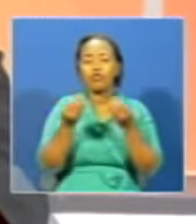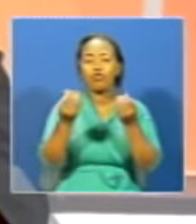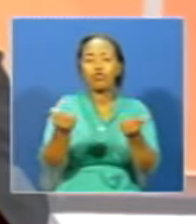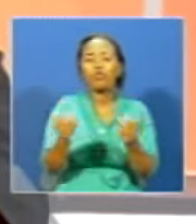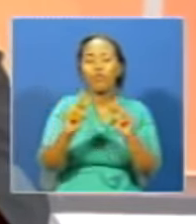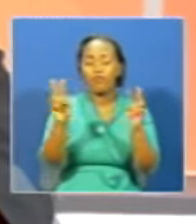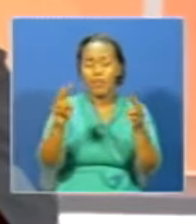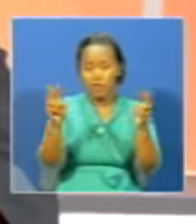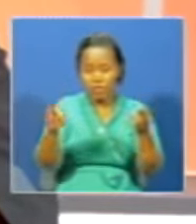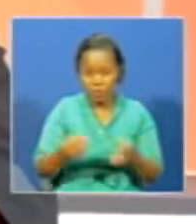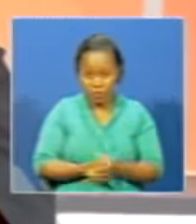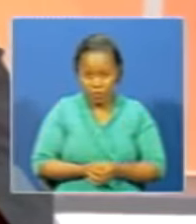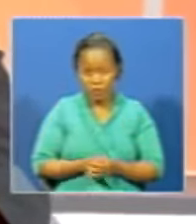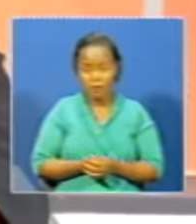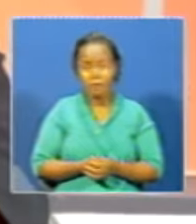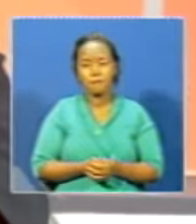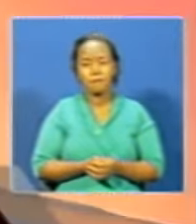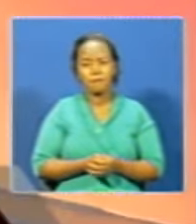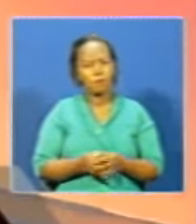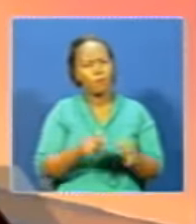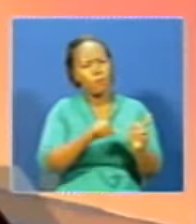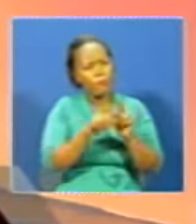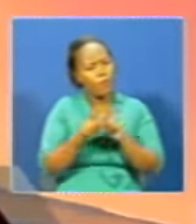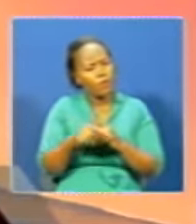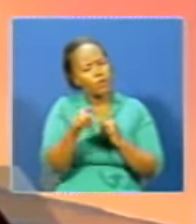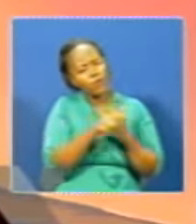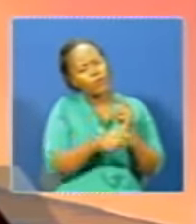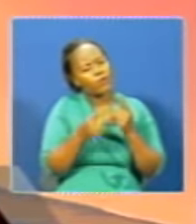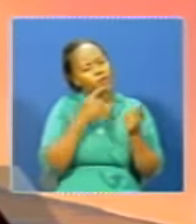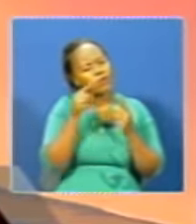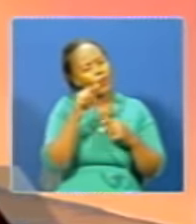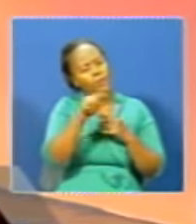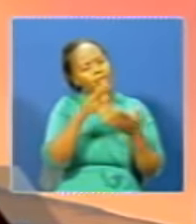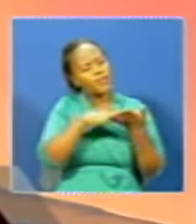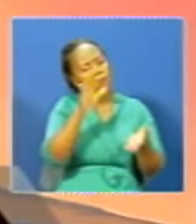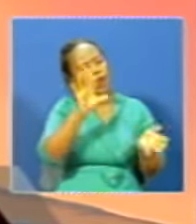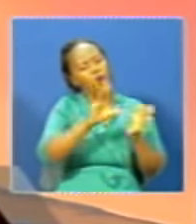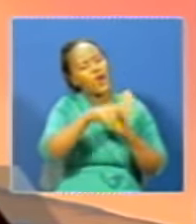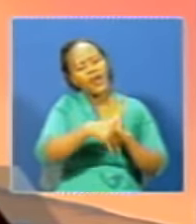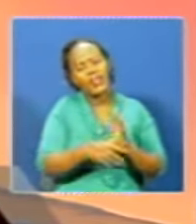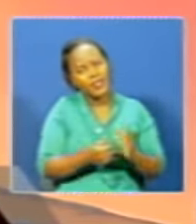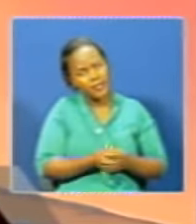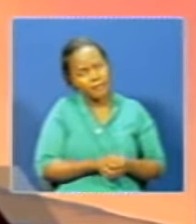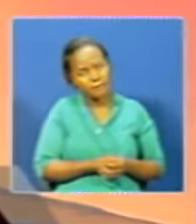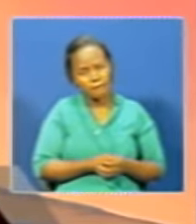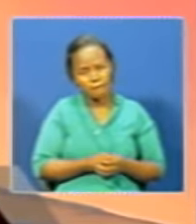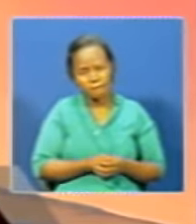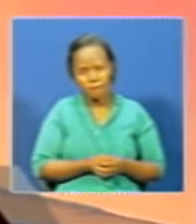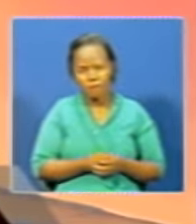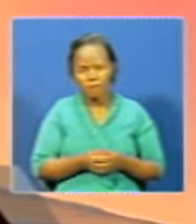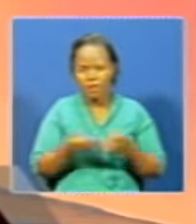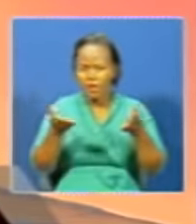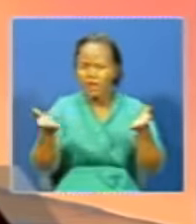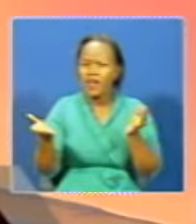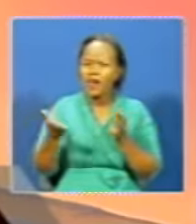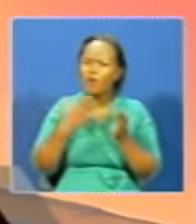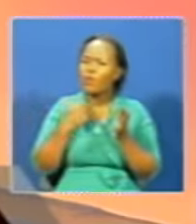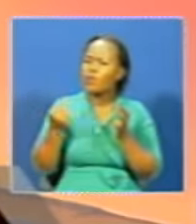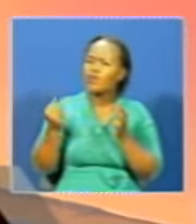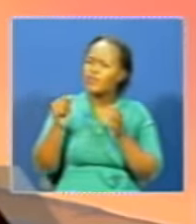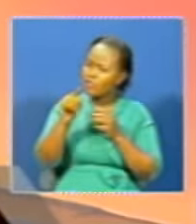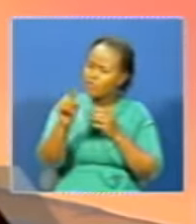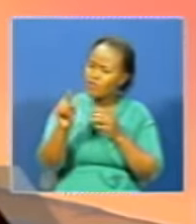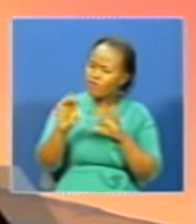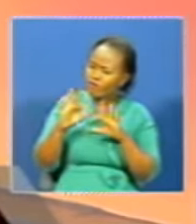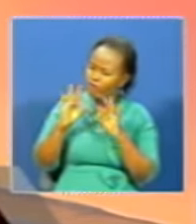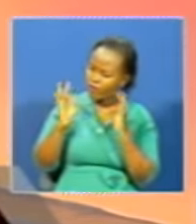factor at any one time. And we're going to talk about that more a little later. Yes. I just want to stay with family first, because I